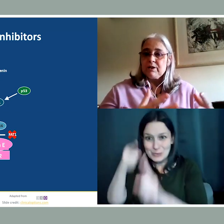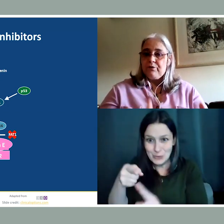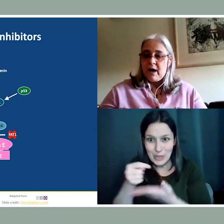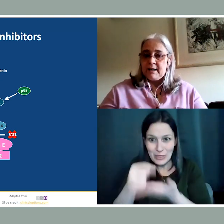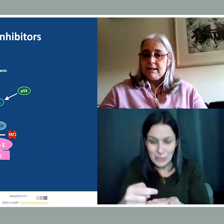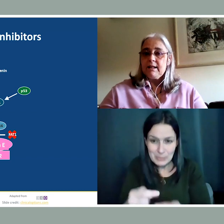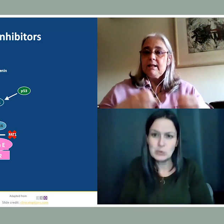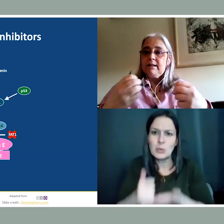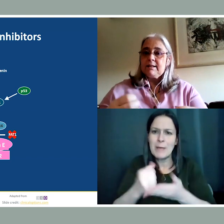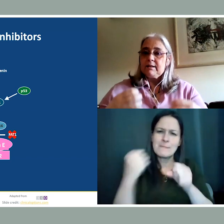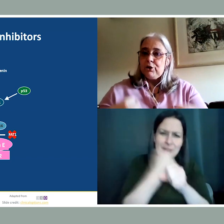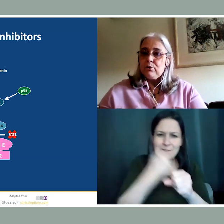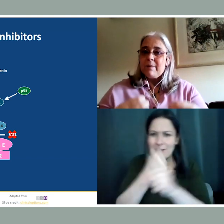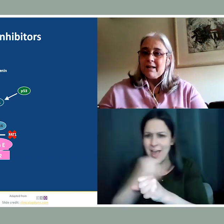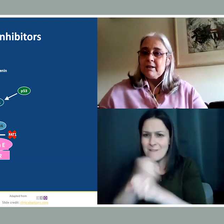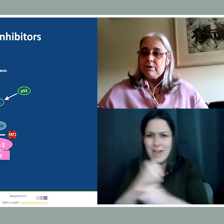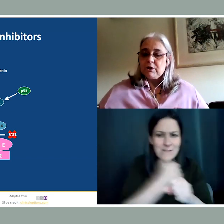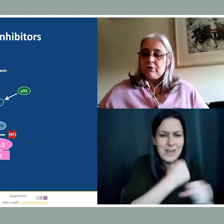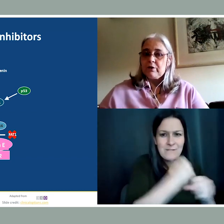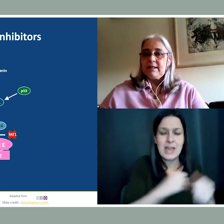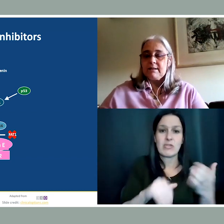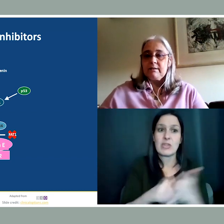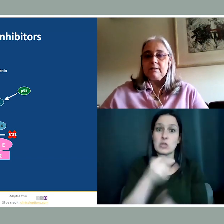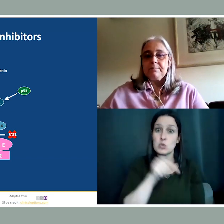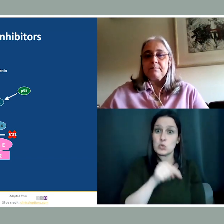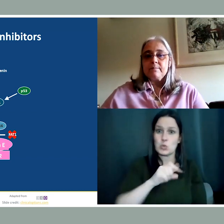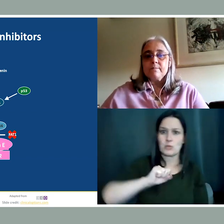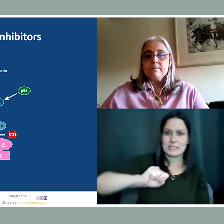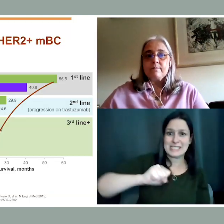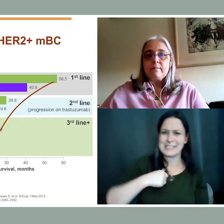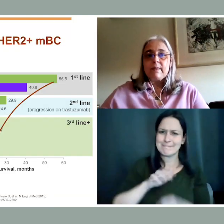help us fight these new mechanisms of resistance.